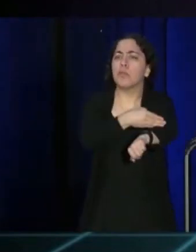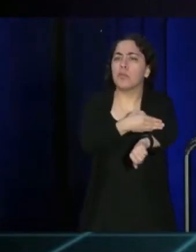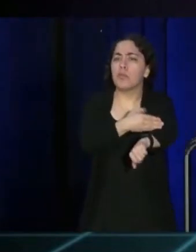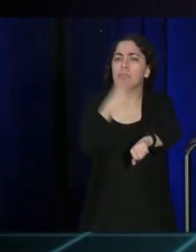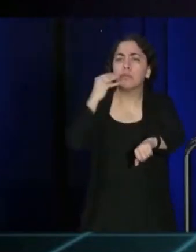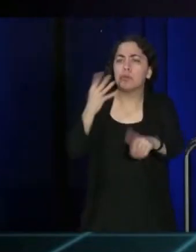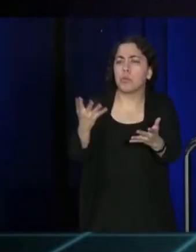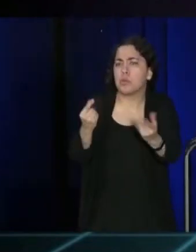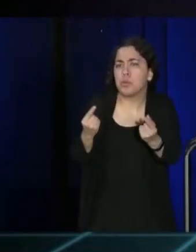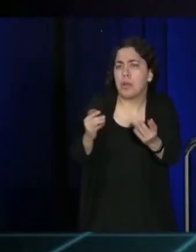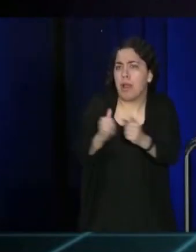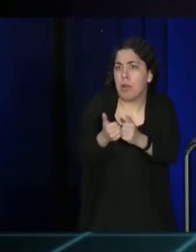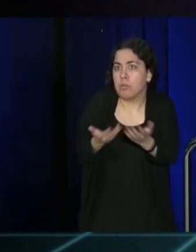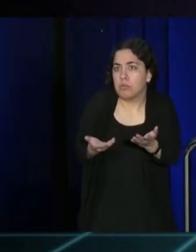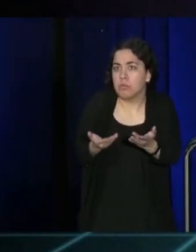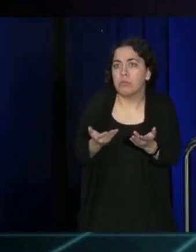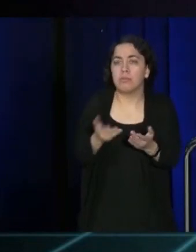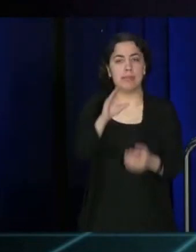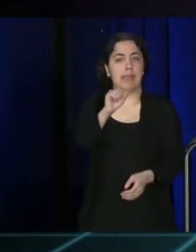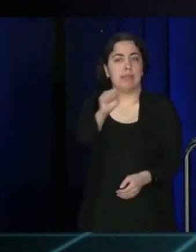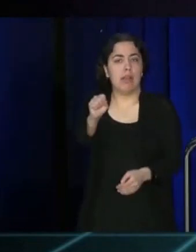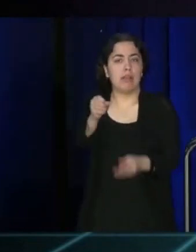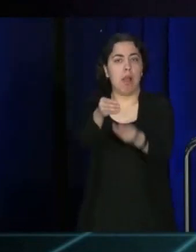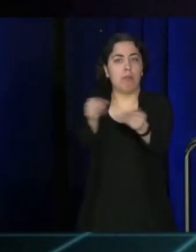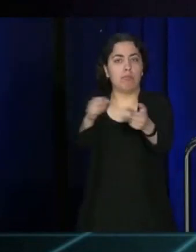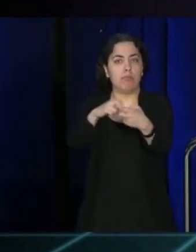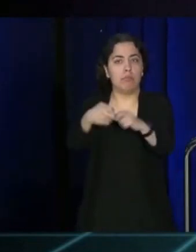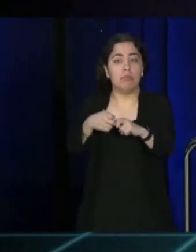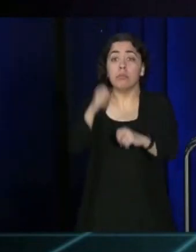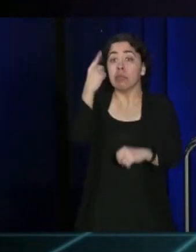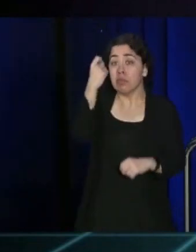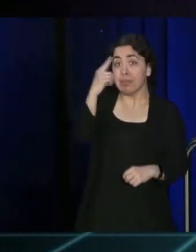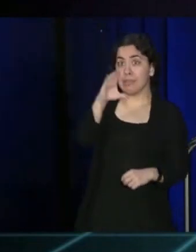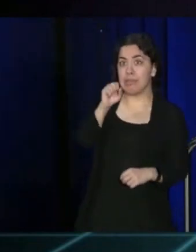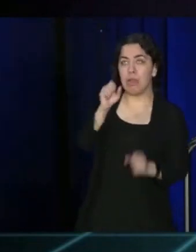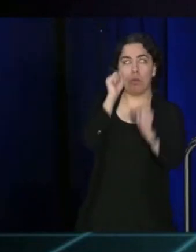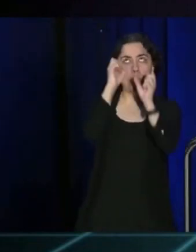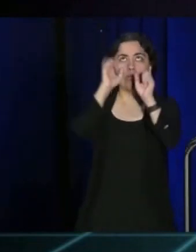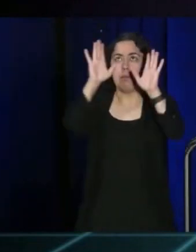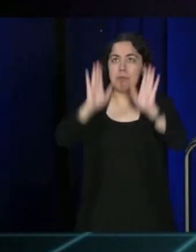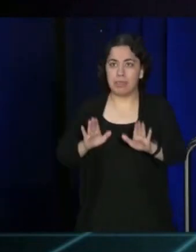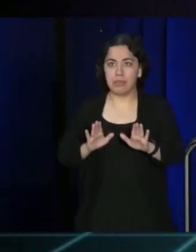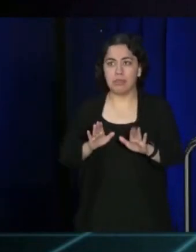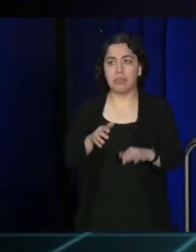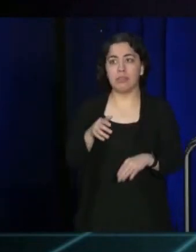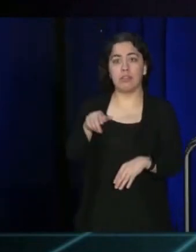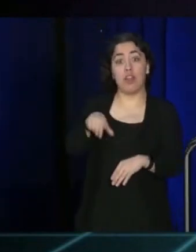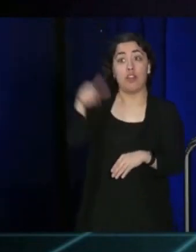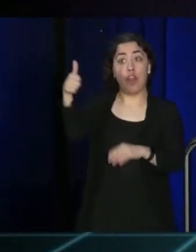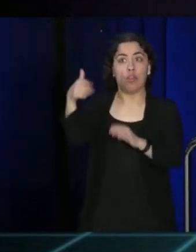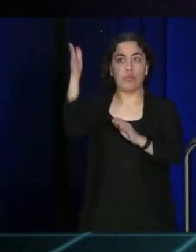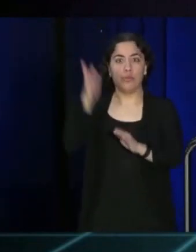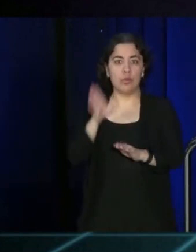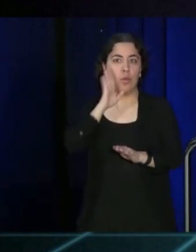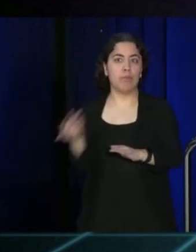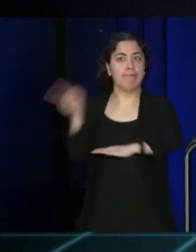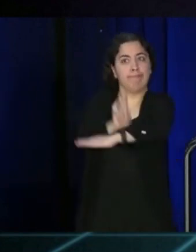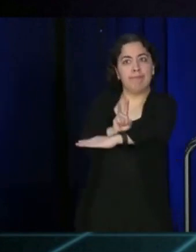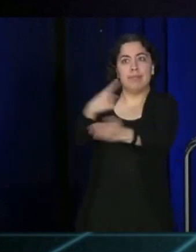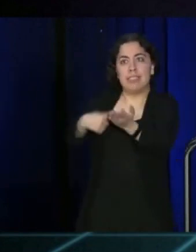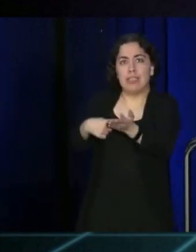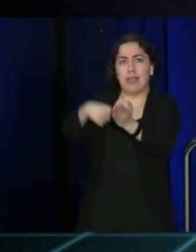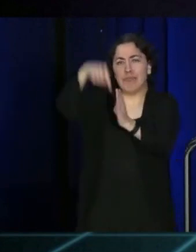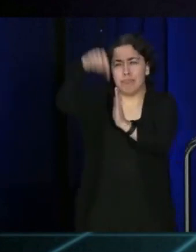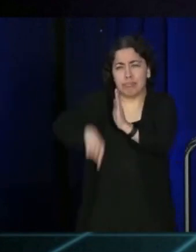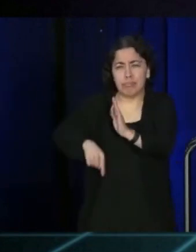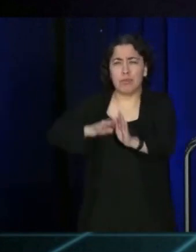make CSS solve the problem. Again, CSS is amazing. Yoon is going to talk to us later about all the really cool things that we have from